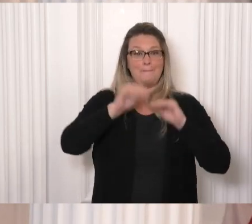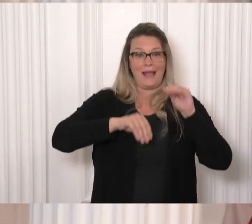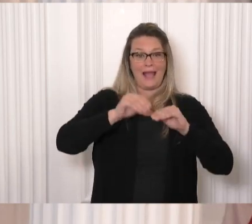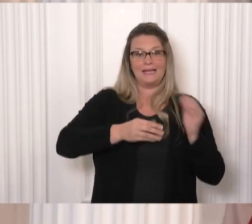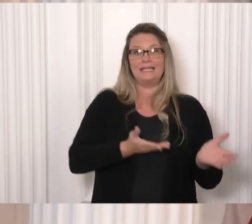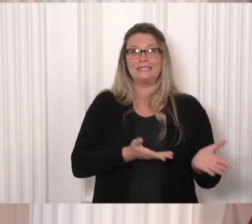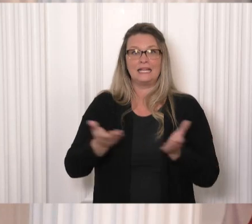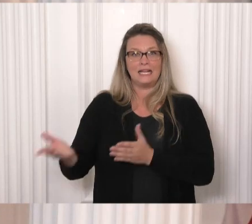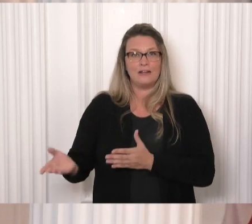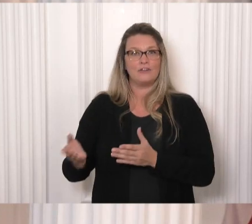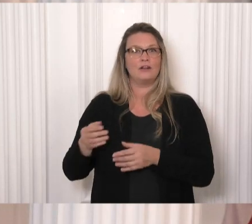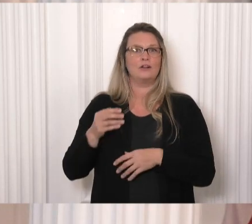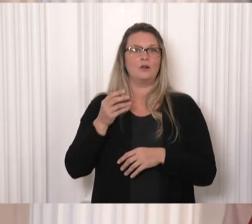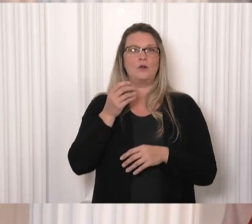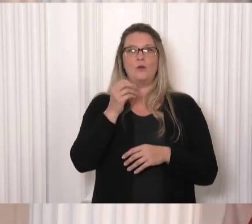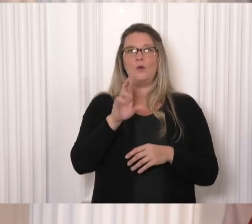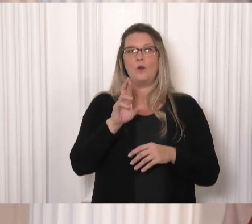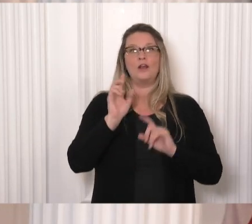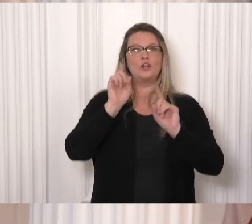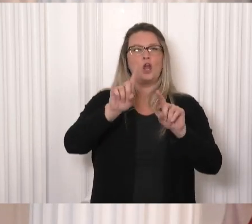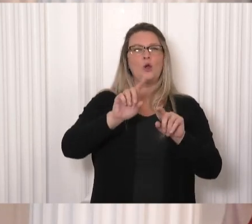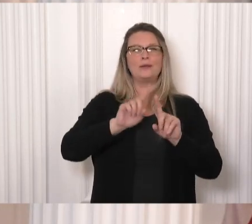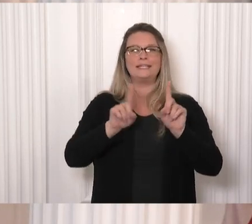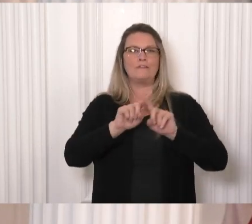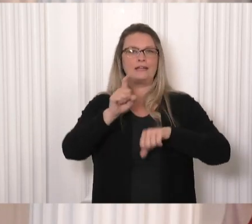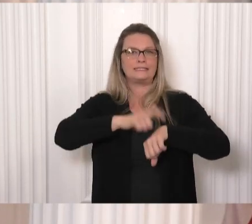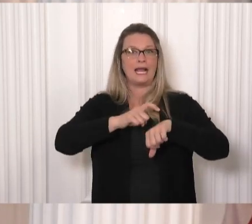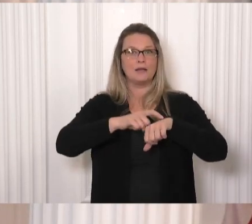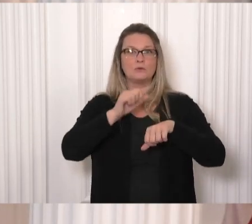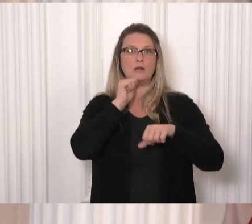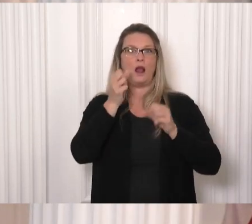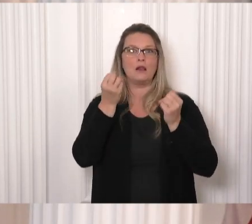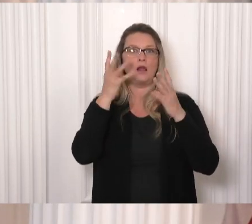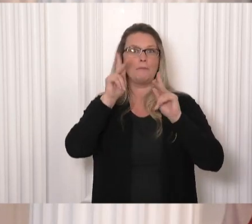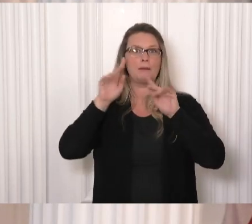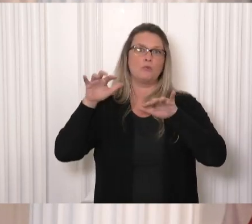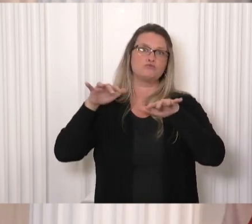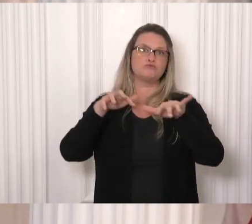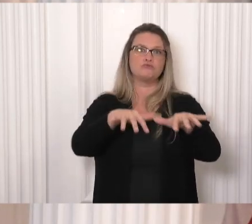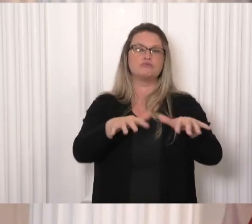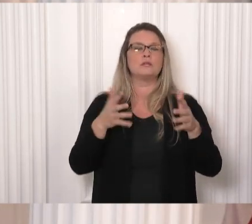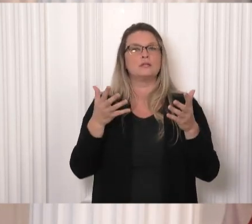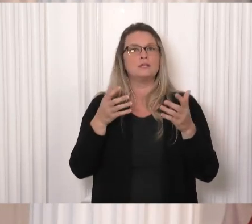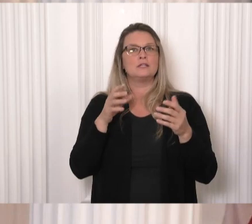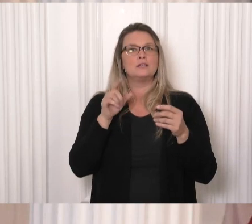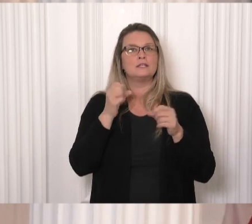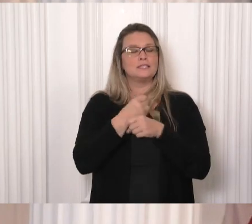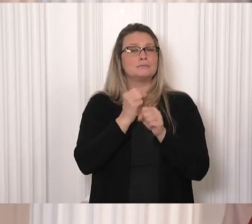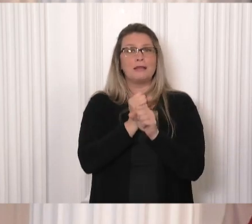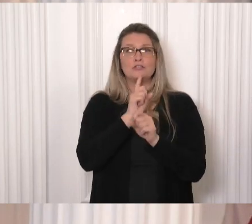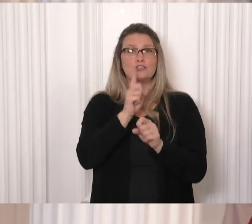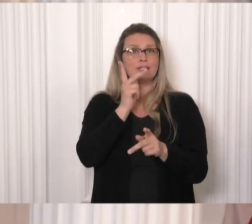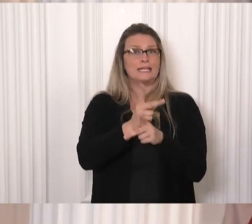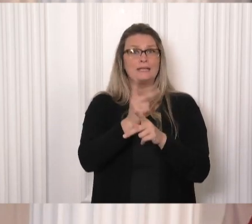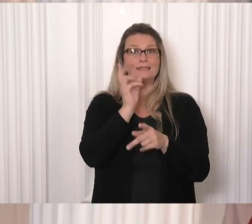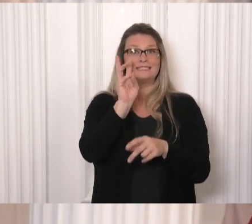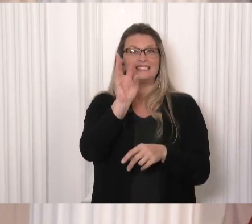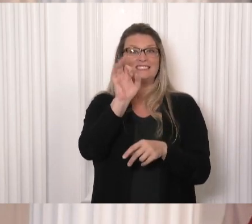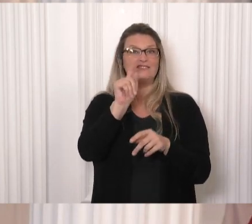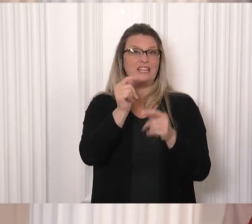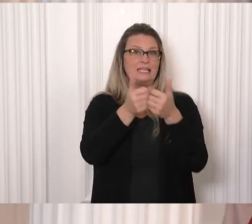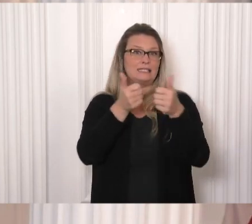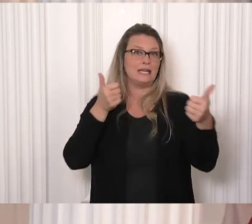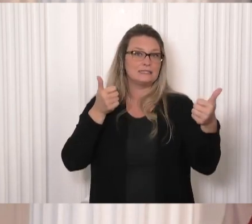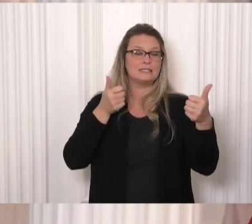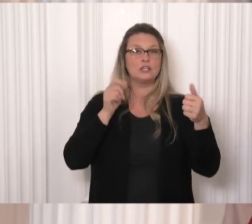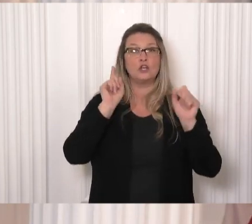go to a time when it's not crowded. And so you actually you just make sure that you are a distance from other people as you're doing that shopping. If you need to go to